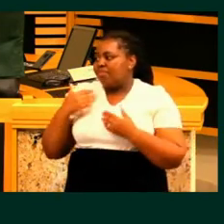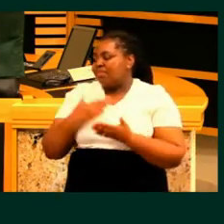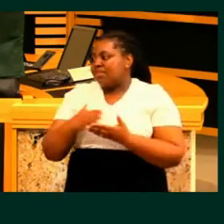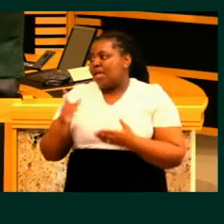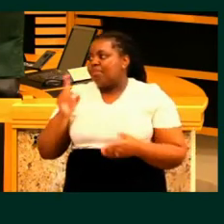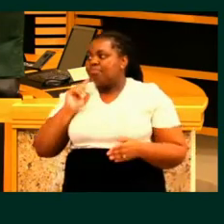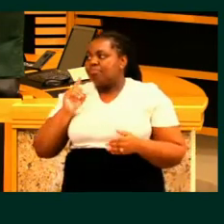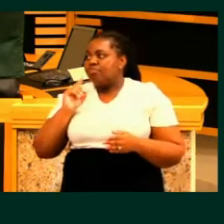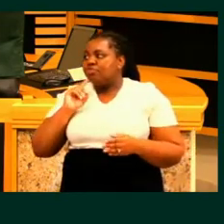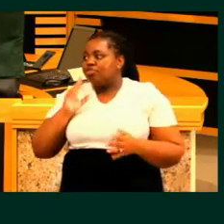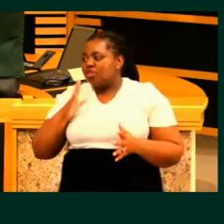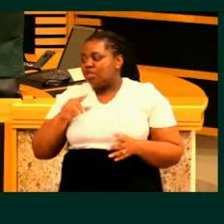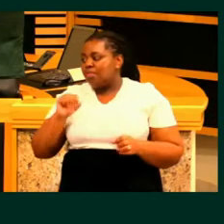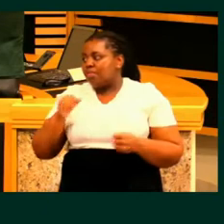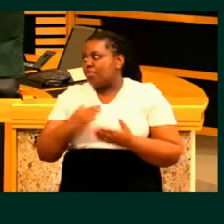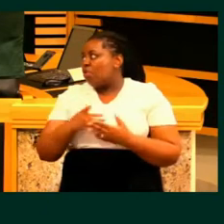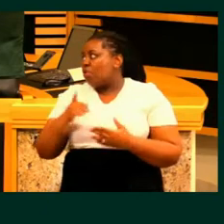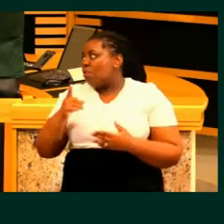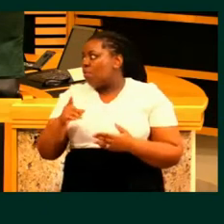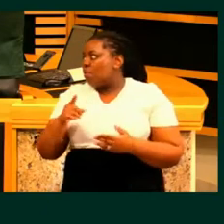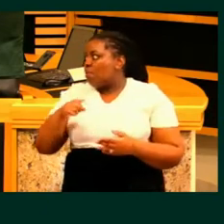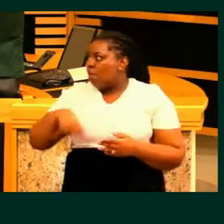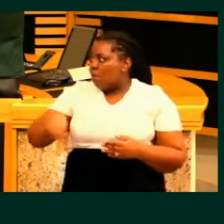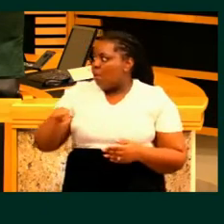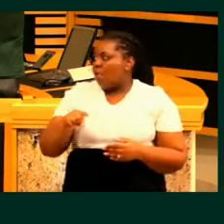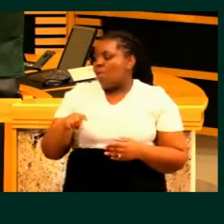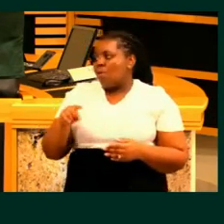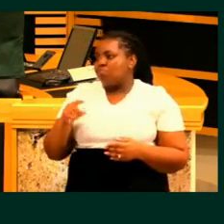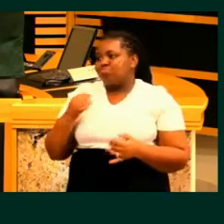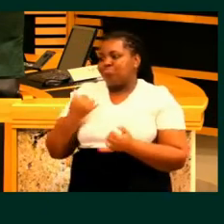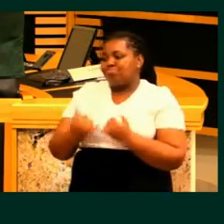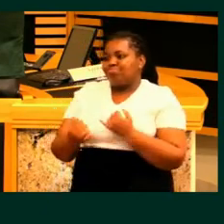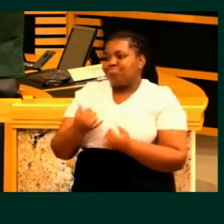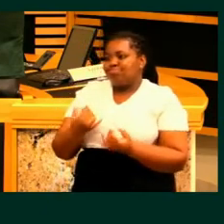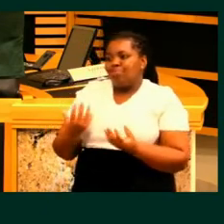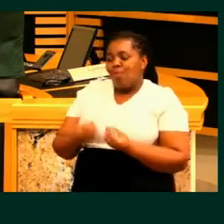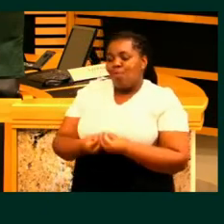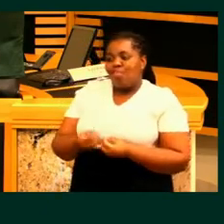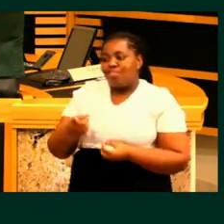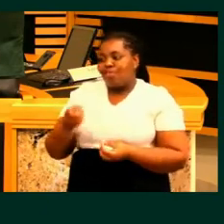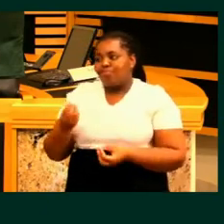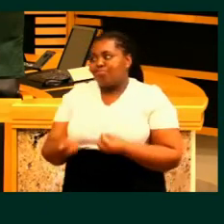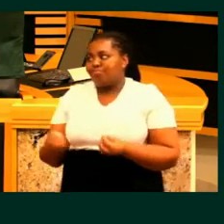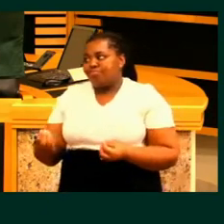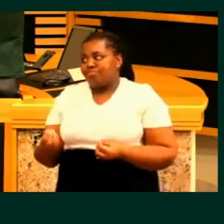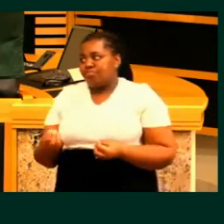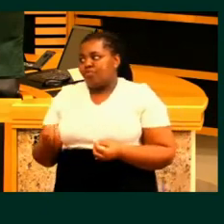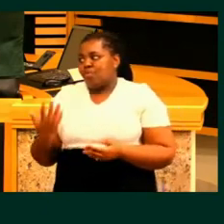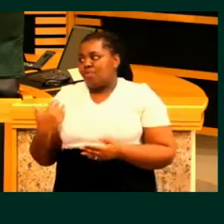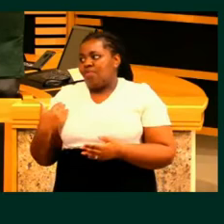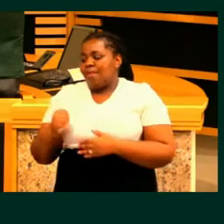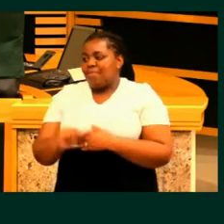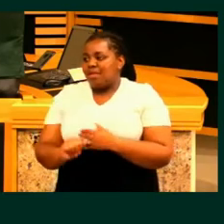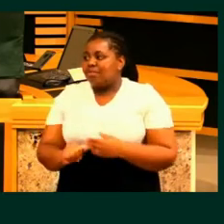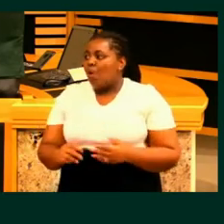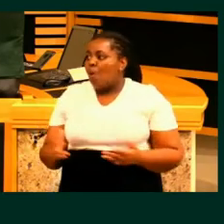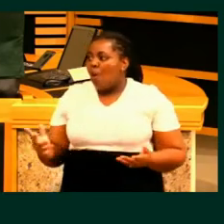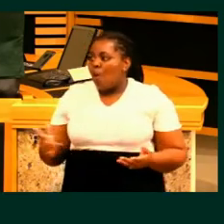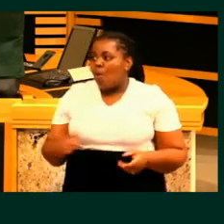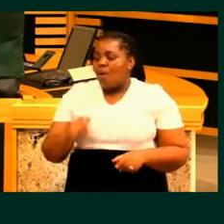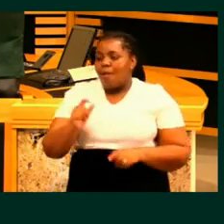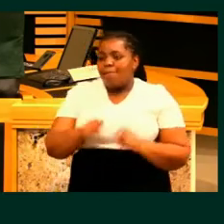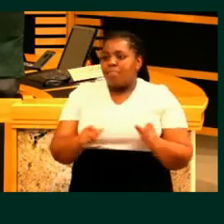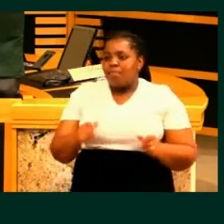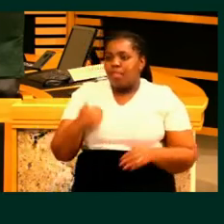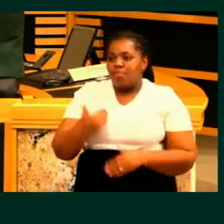use the authority to coers the pupils into having sex with them for pass marks or for pupils to